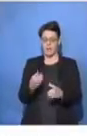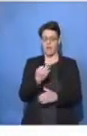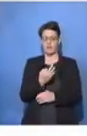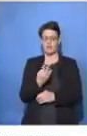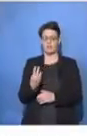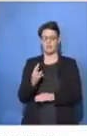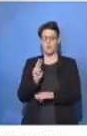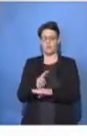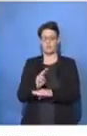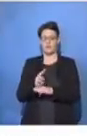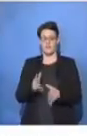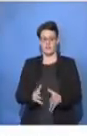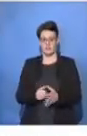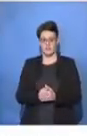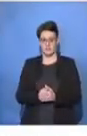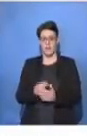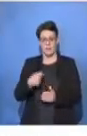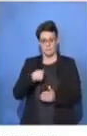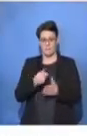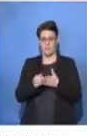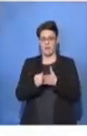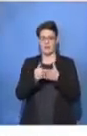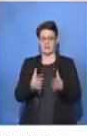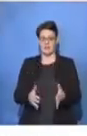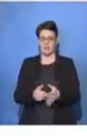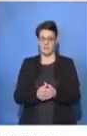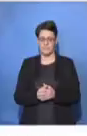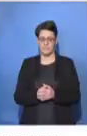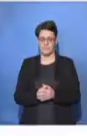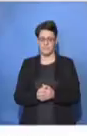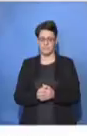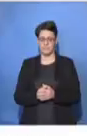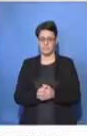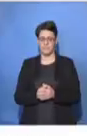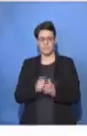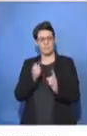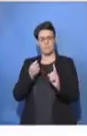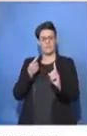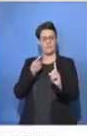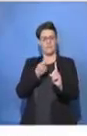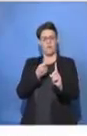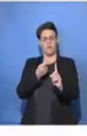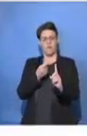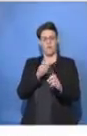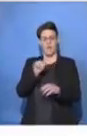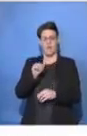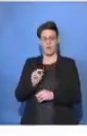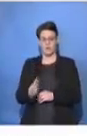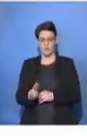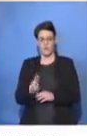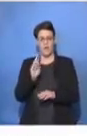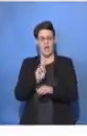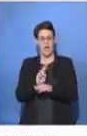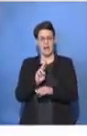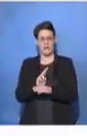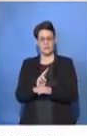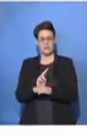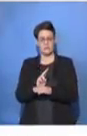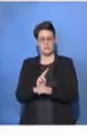32 observers under my leadership. The goal of the African Union Election Observation